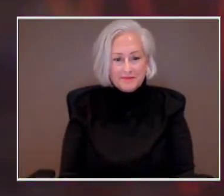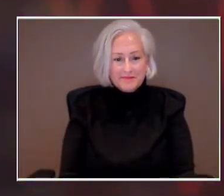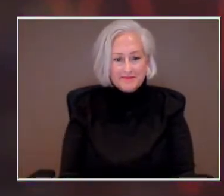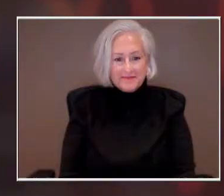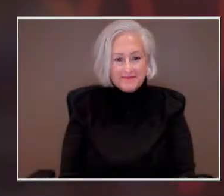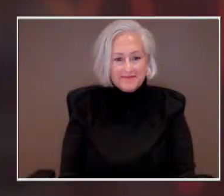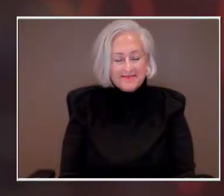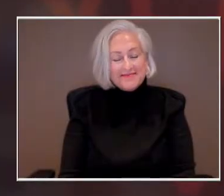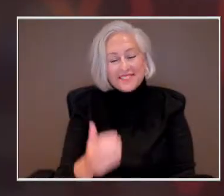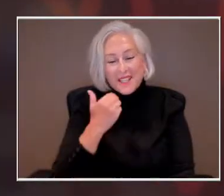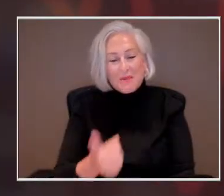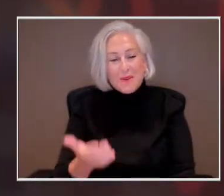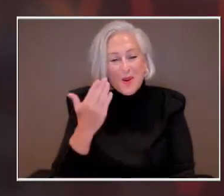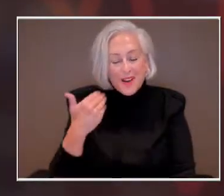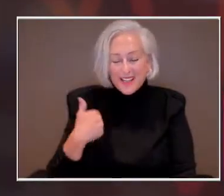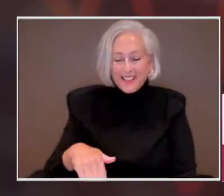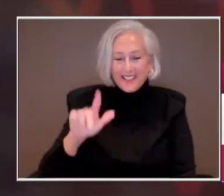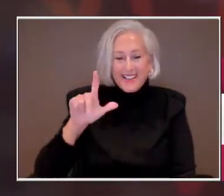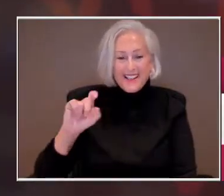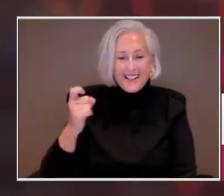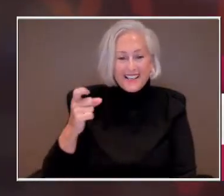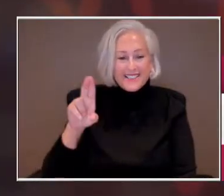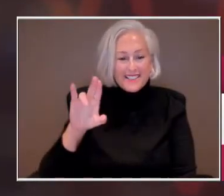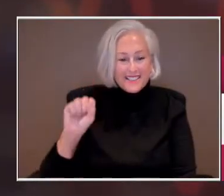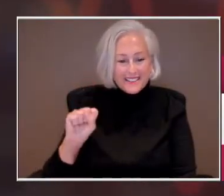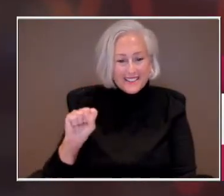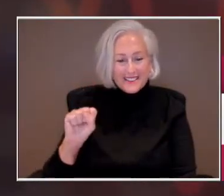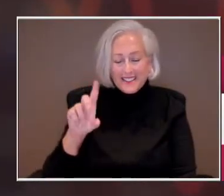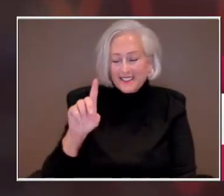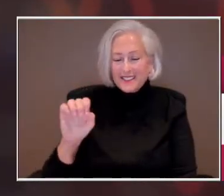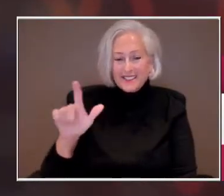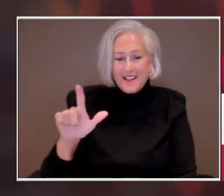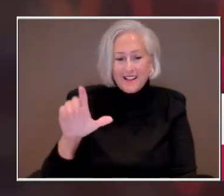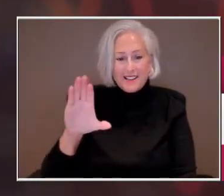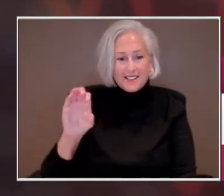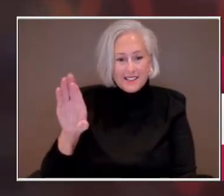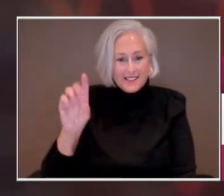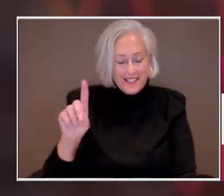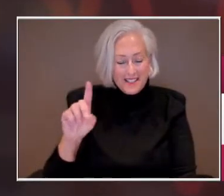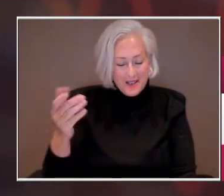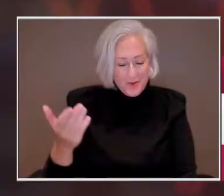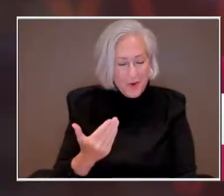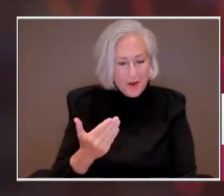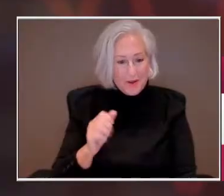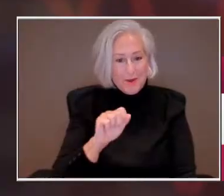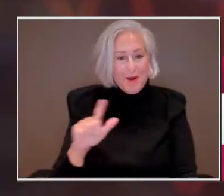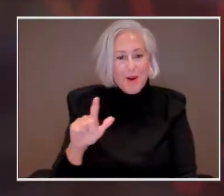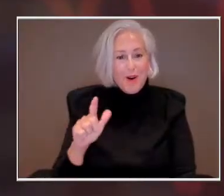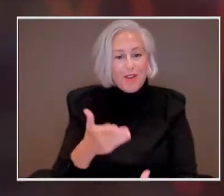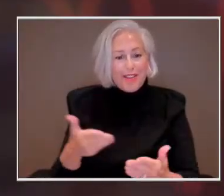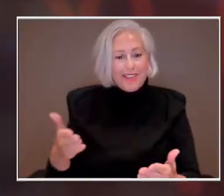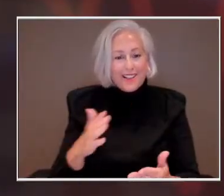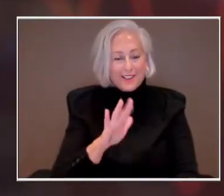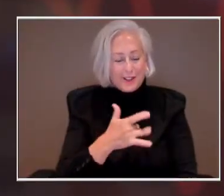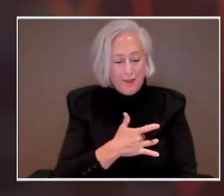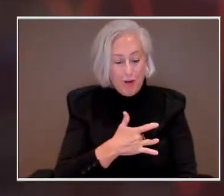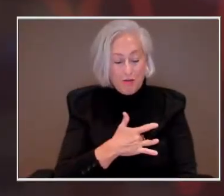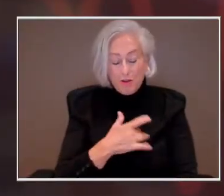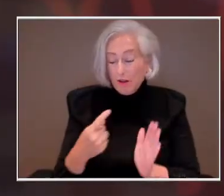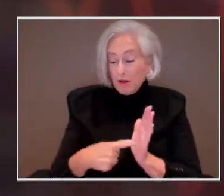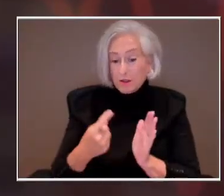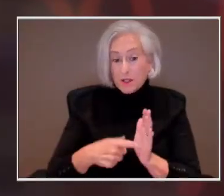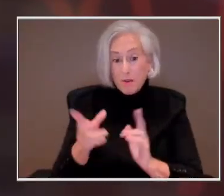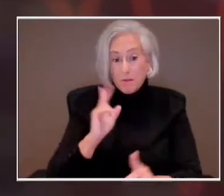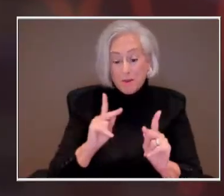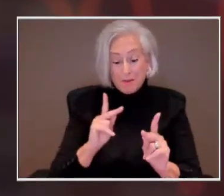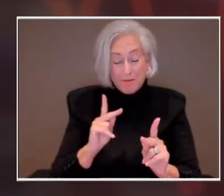Good morning, I'm Alexis Del Cid. Welcome back to All Things Heart. Sometimes people living in smaller communities have to drive for hours to